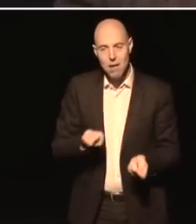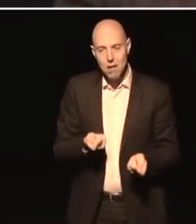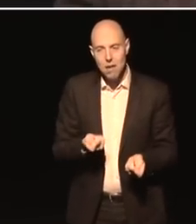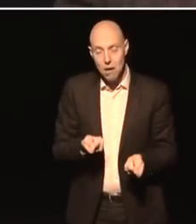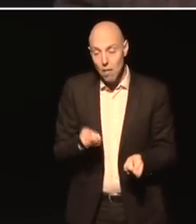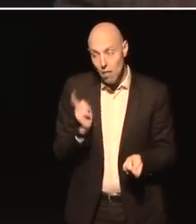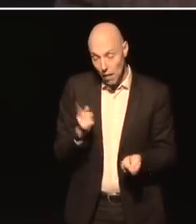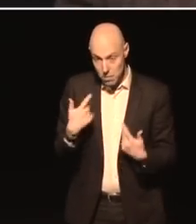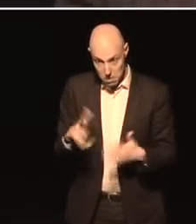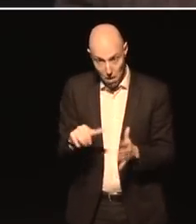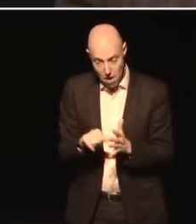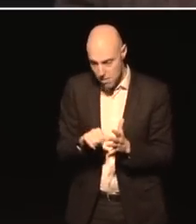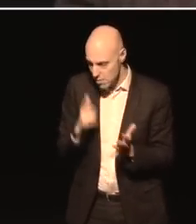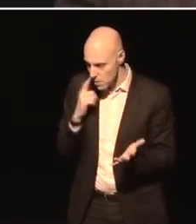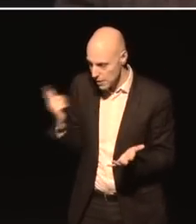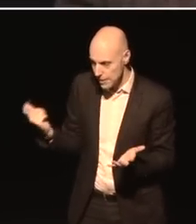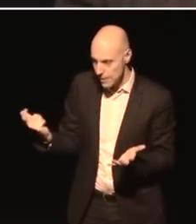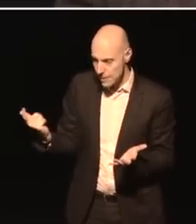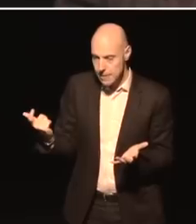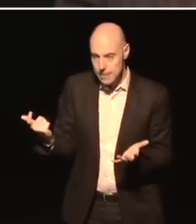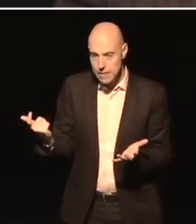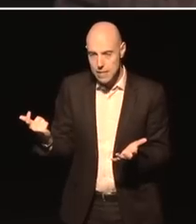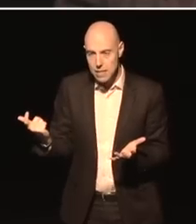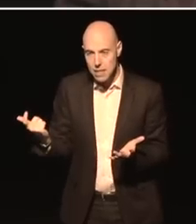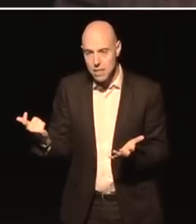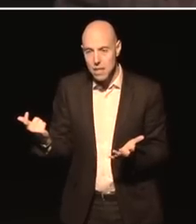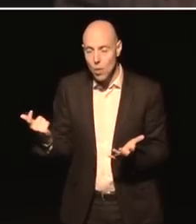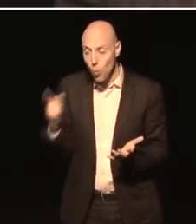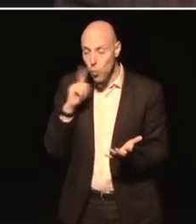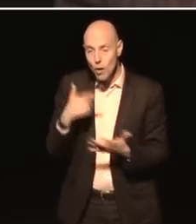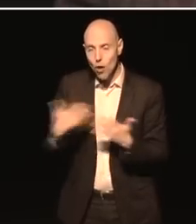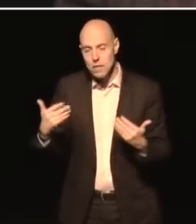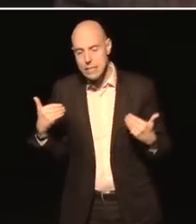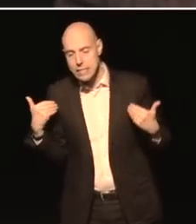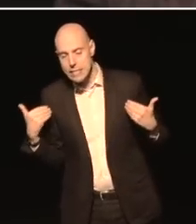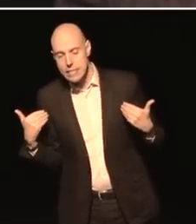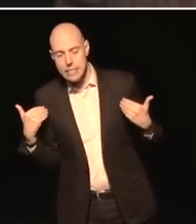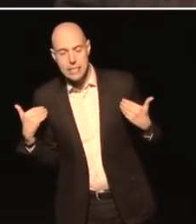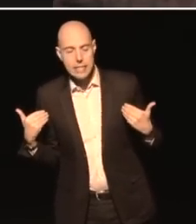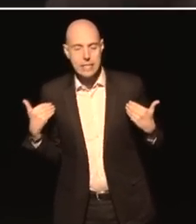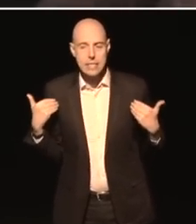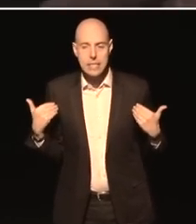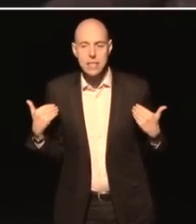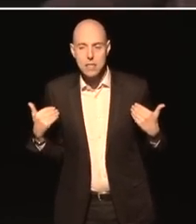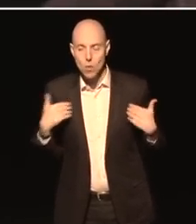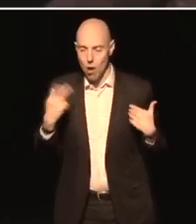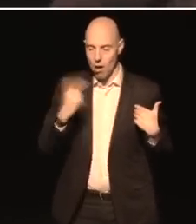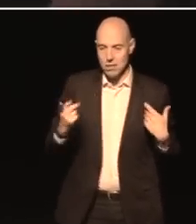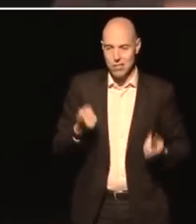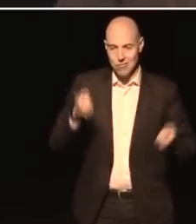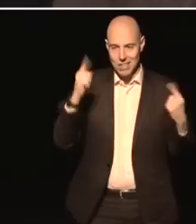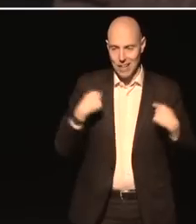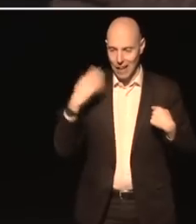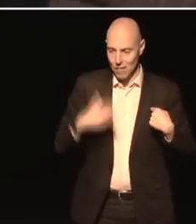proven quite challenging. Women tend not to want to come forward. So again, it's something that as an artistic director, you have to